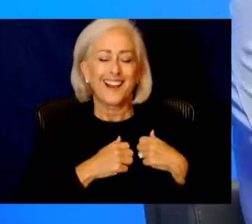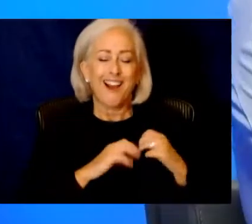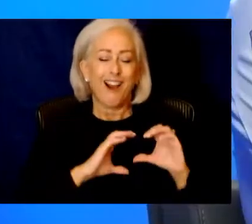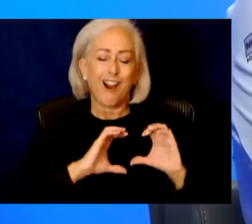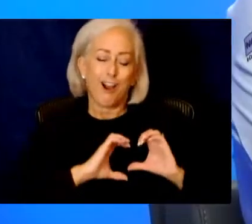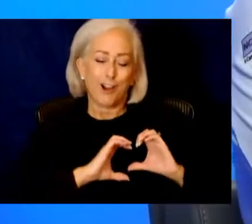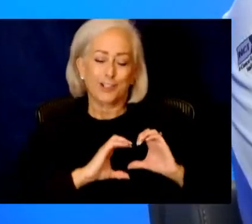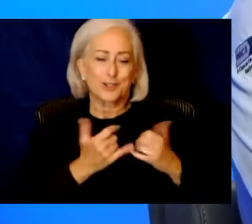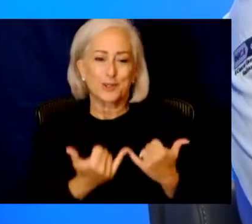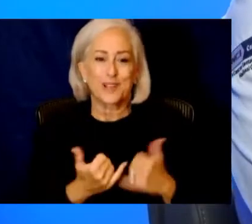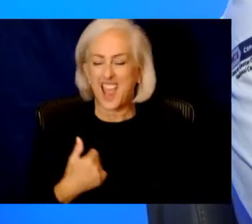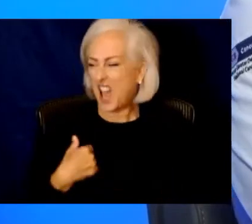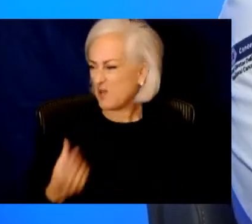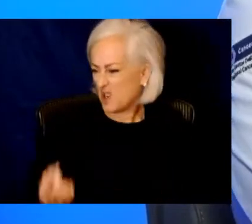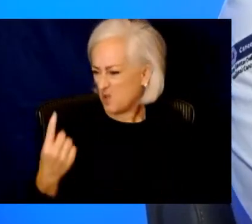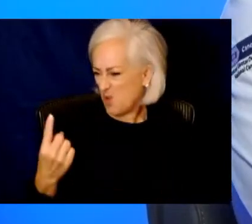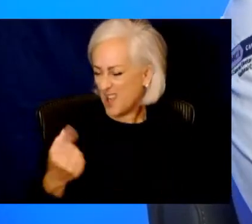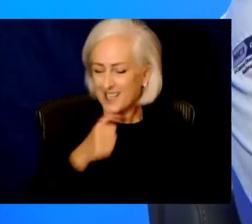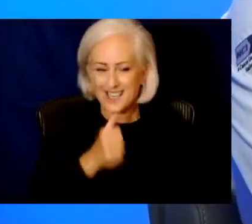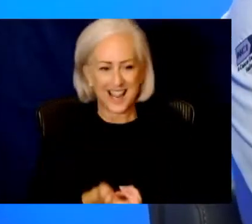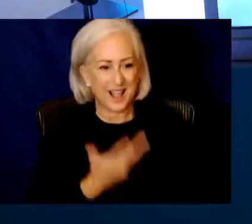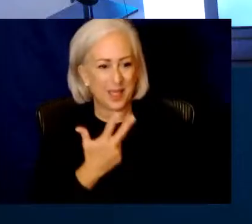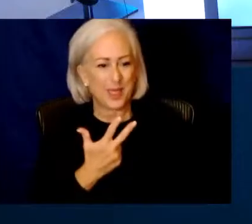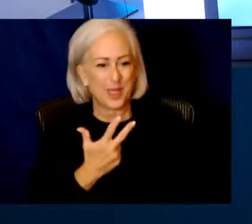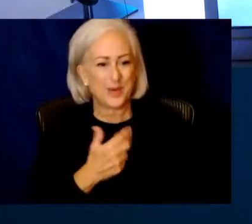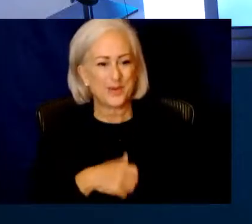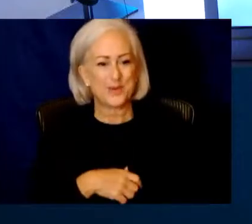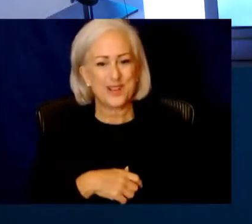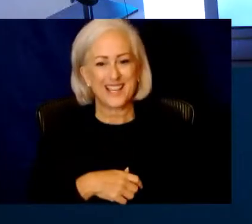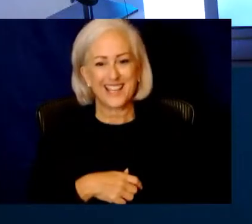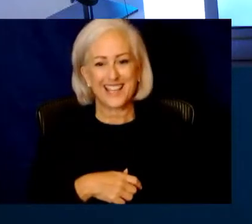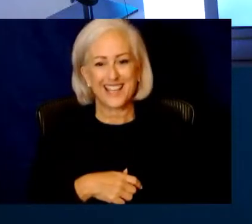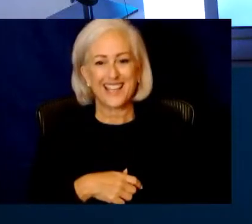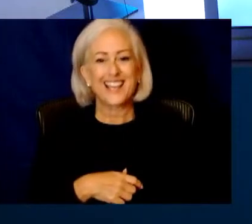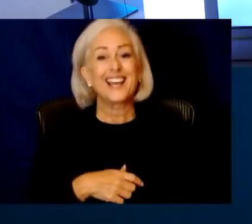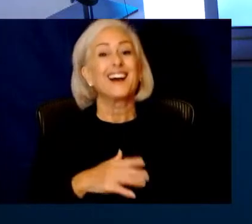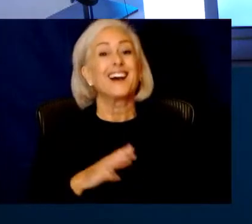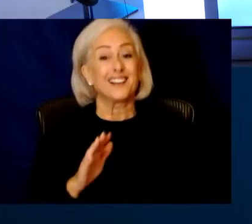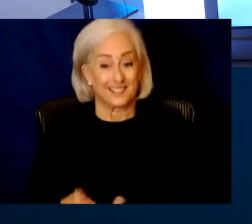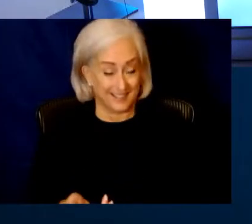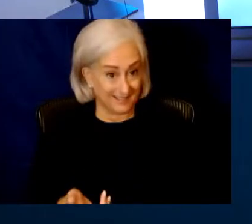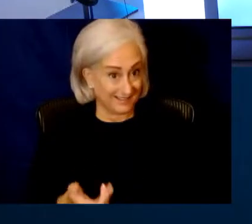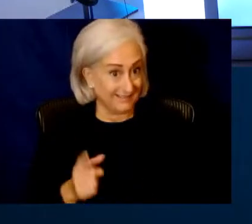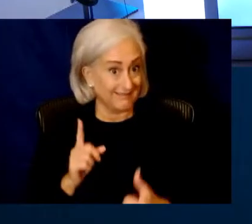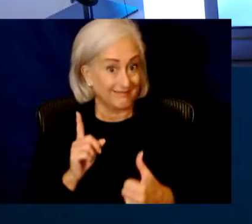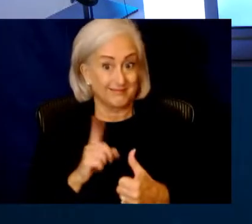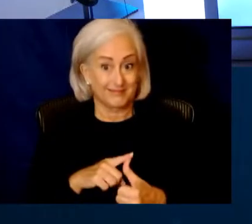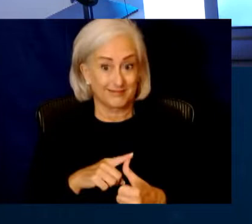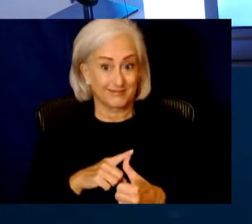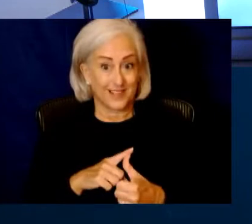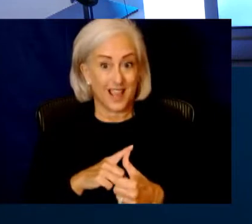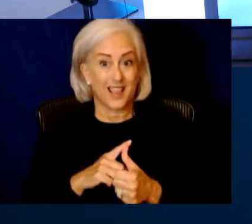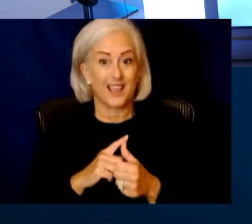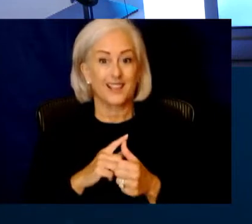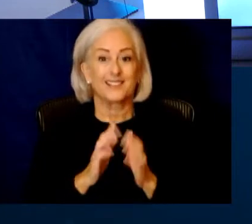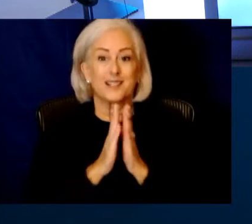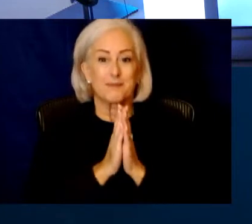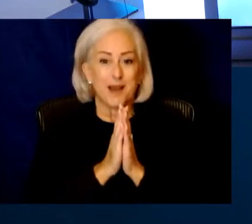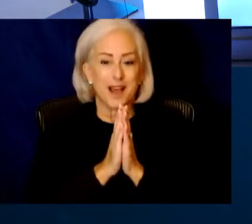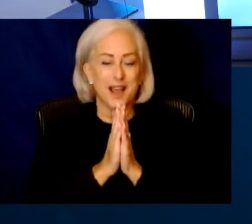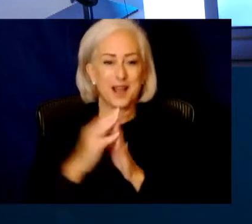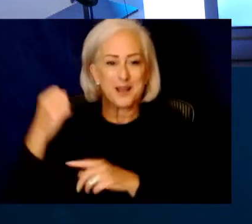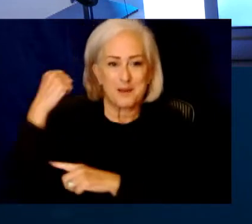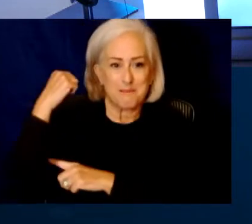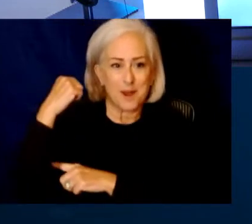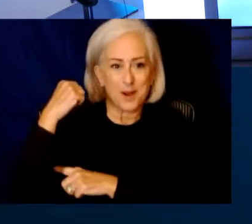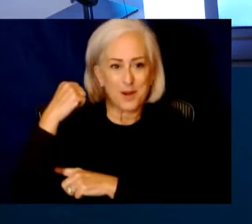I would have only given you one emoji. I don't know about this 3 thing. Oh, no. You got grateful 3. hands, a blue heart, and a power